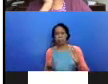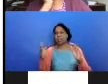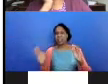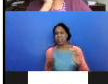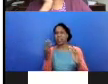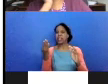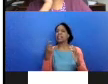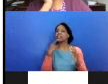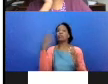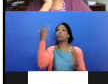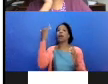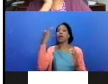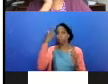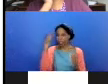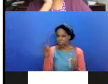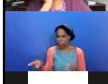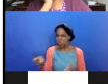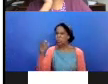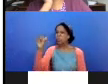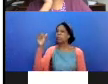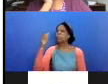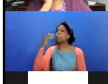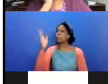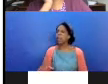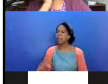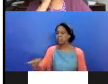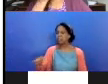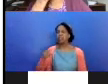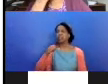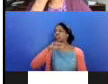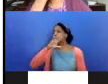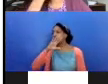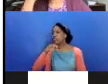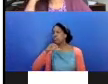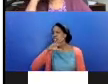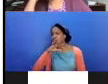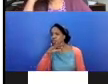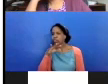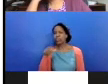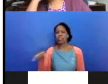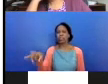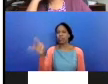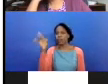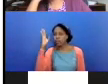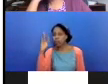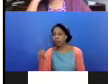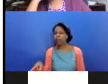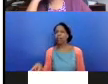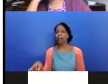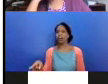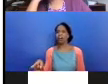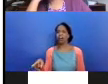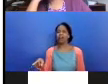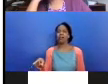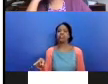performance that comes off of that is much different than a guy who's being abused by parents or by his father